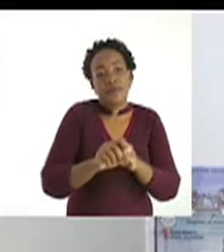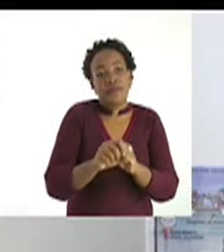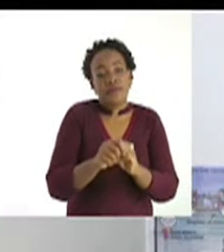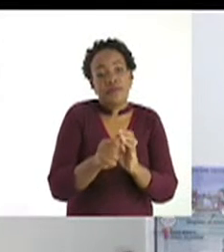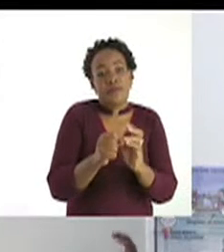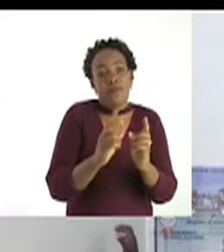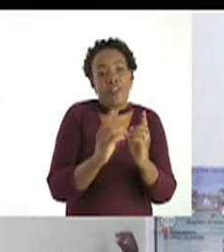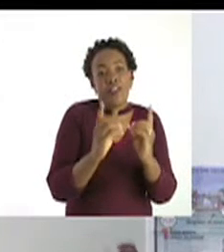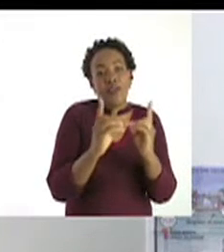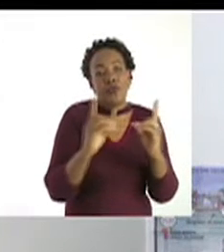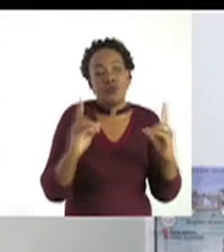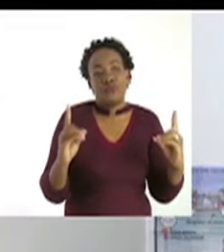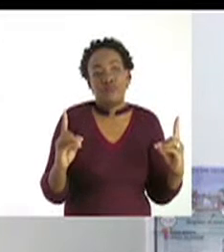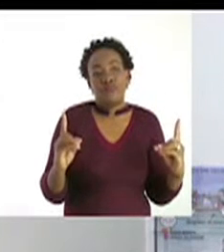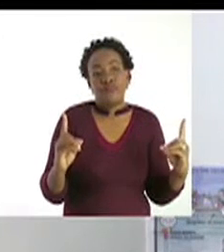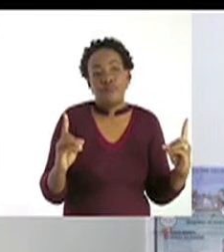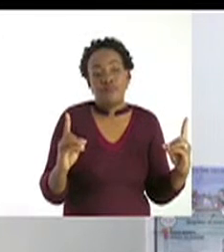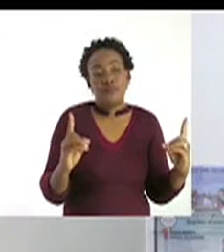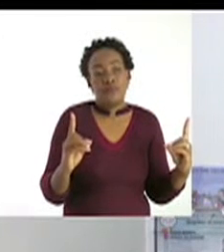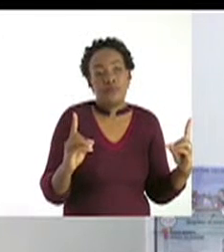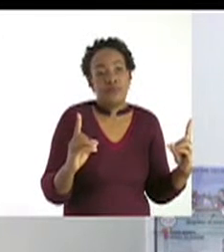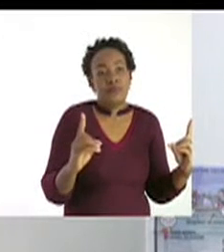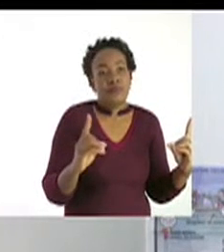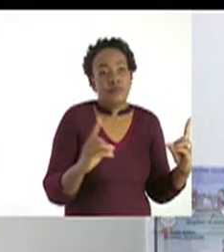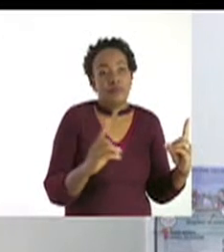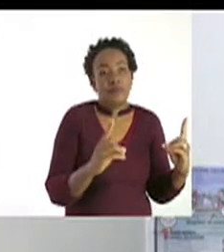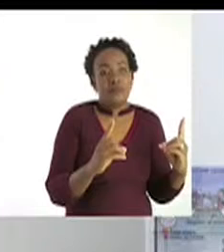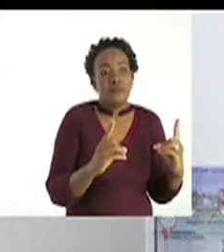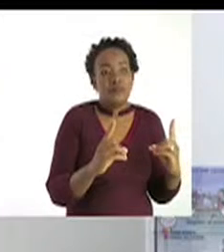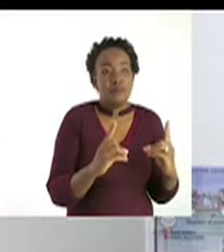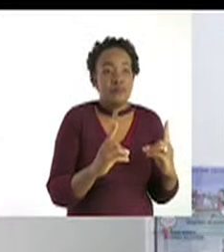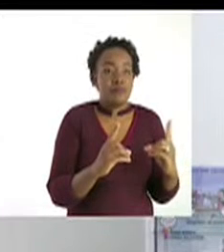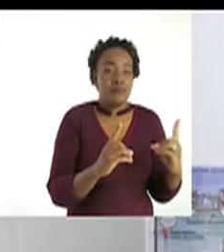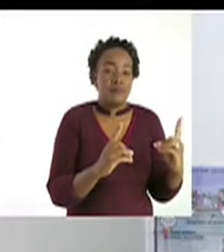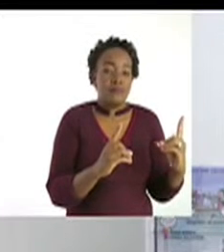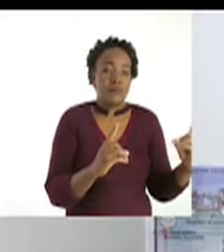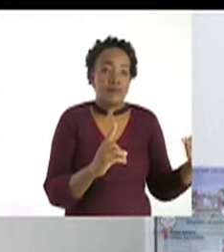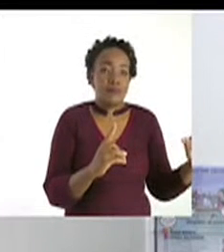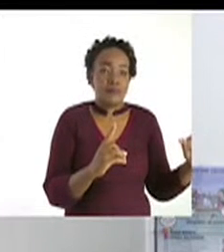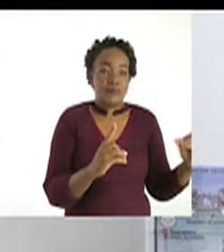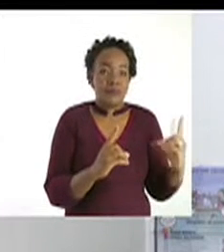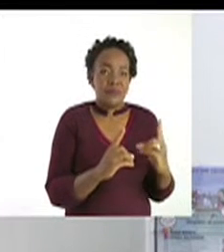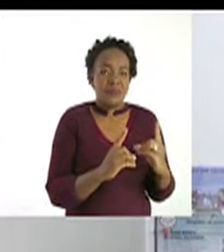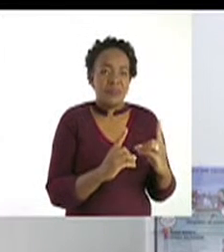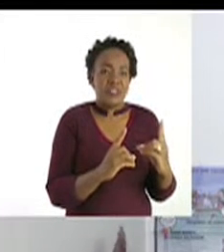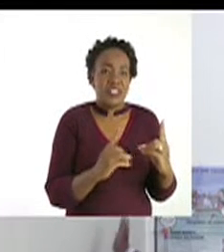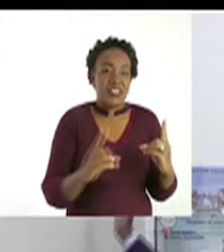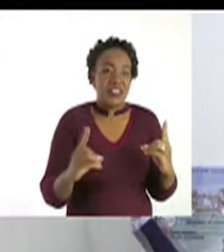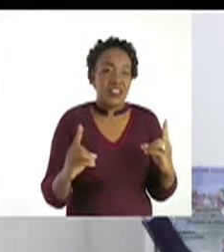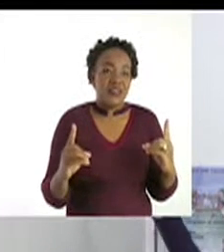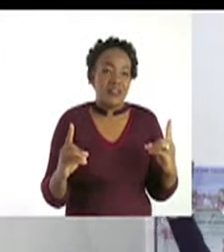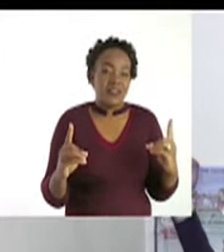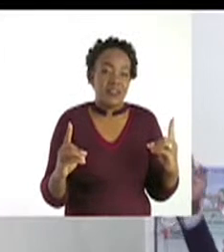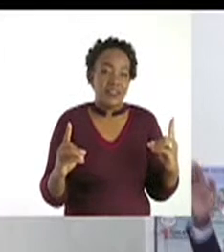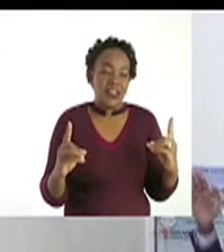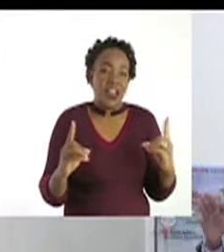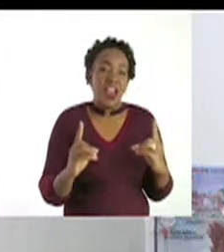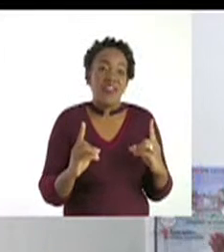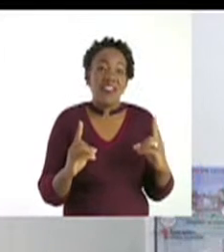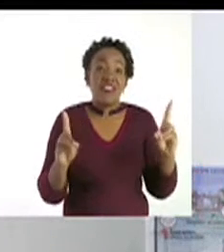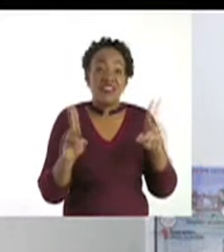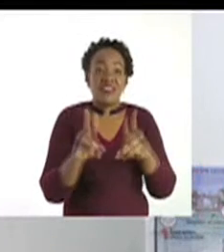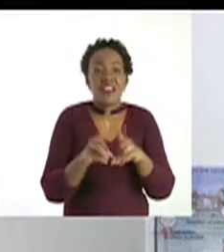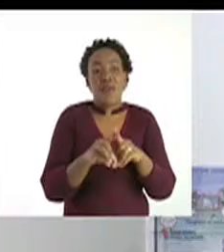And we stretch so that you don't touch the person next to you. And we also do